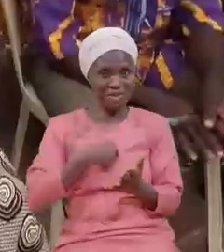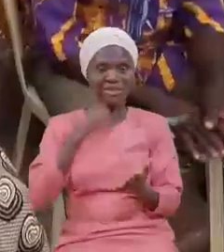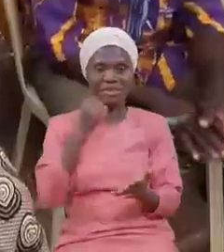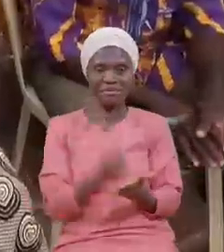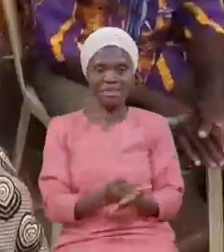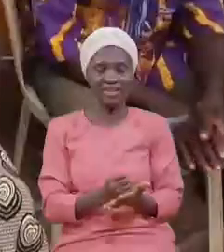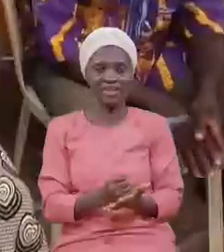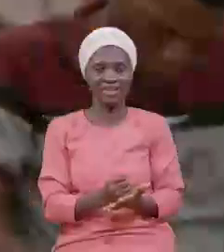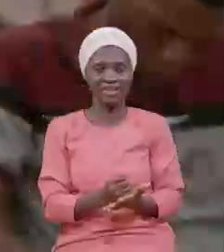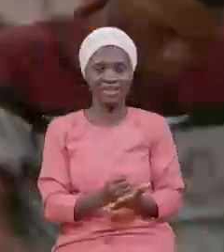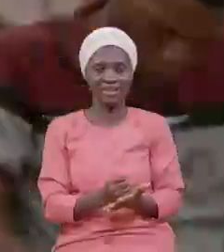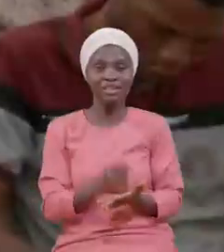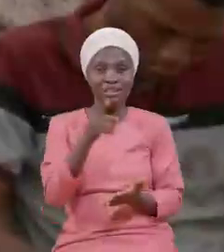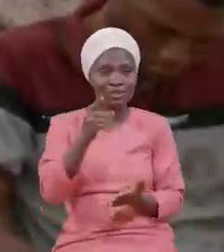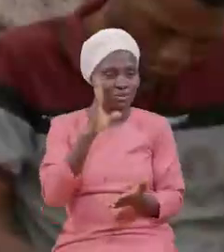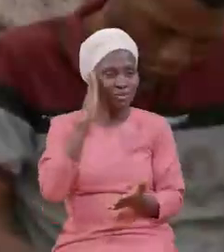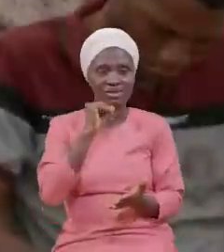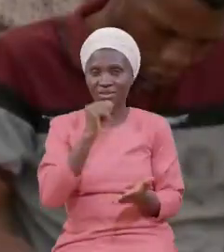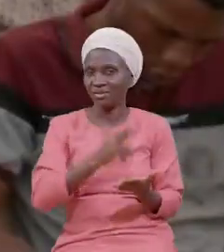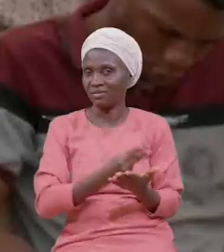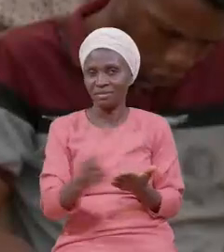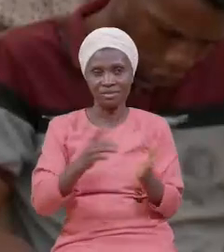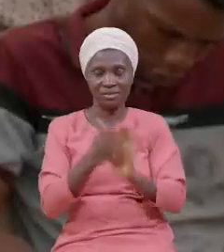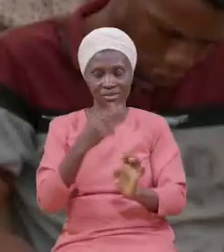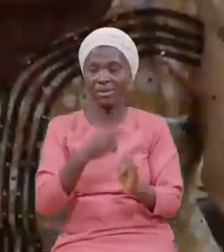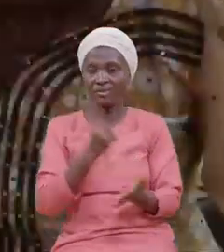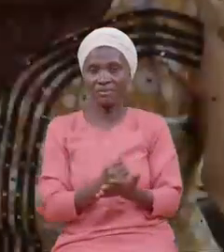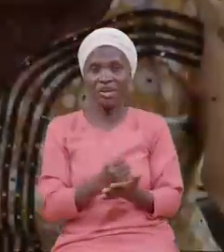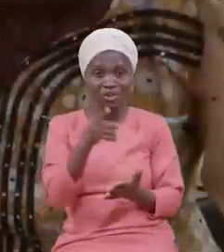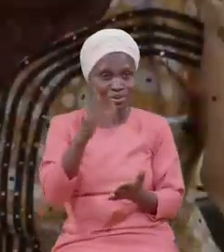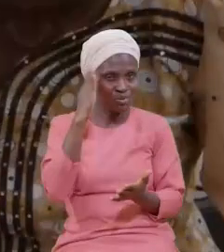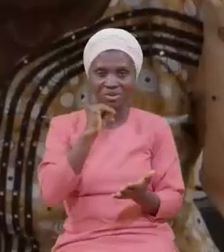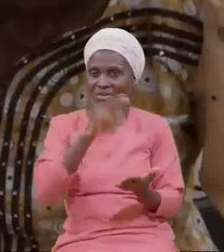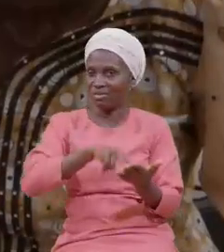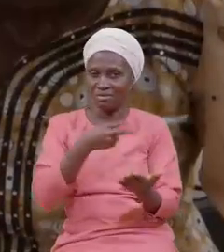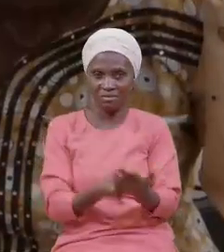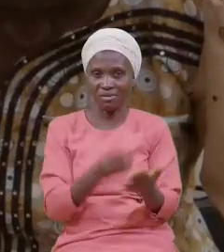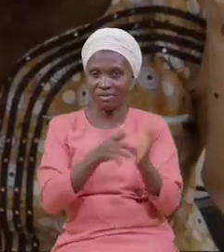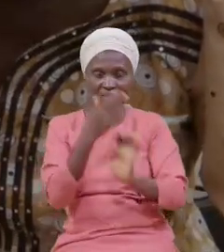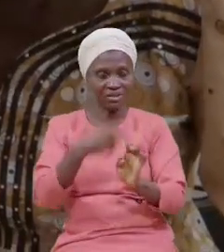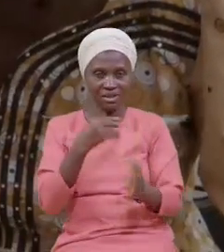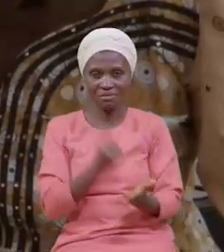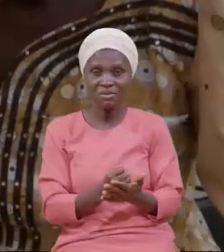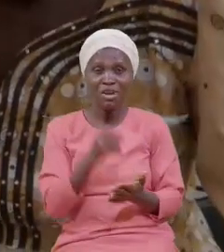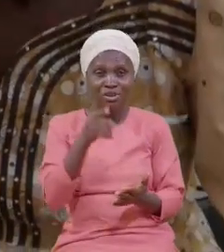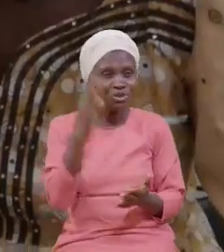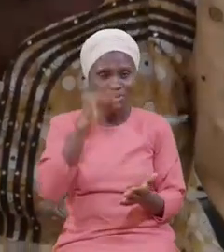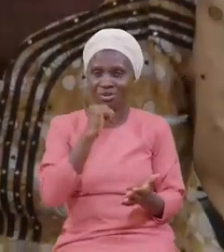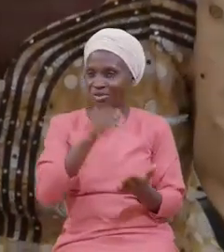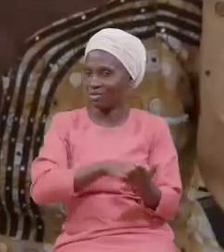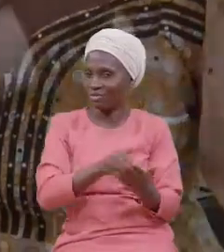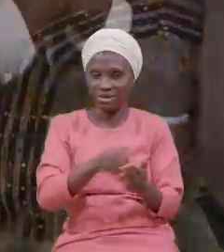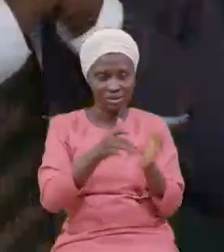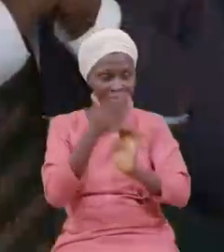You will not fail. You will not fall. You will not faint.